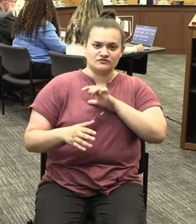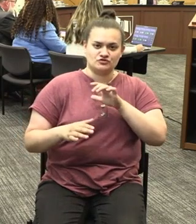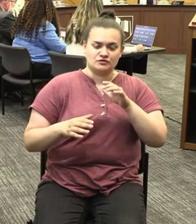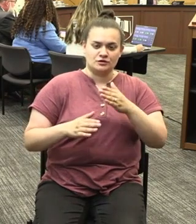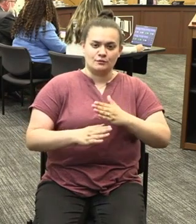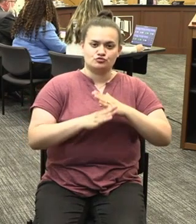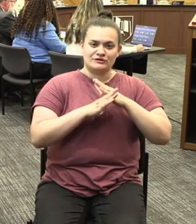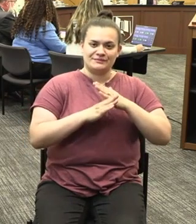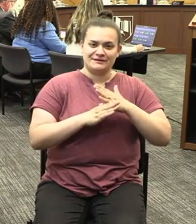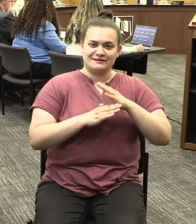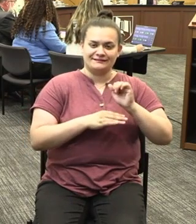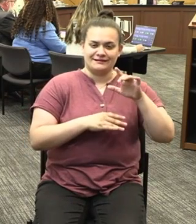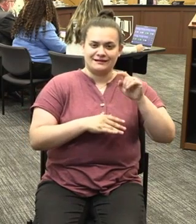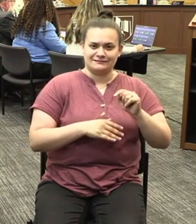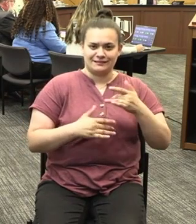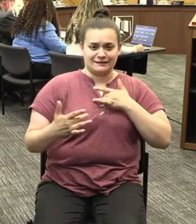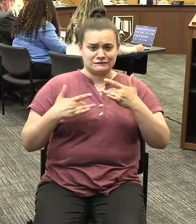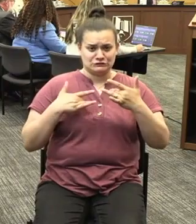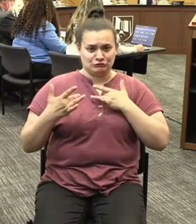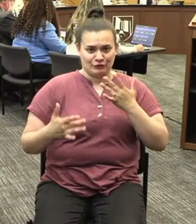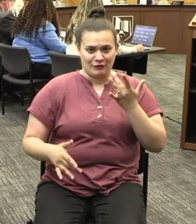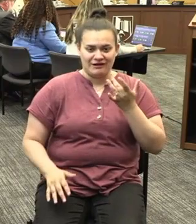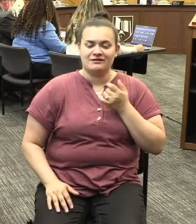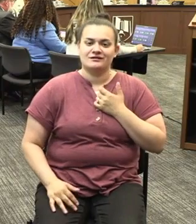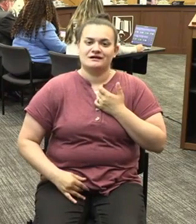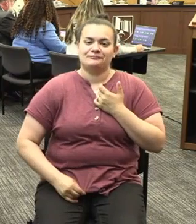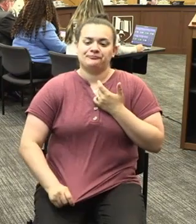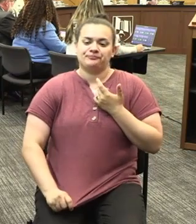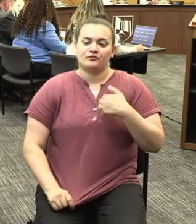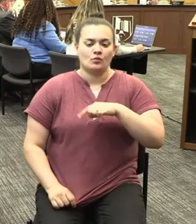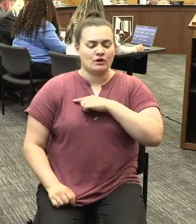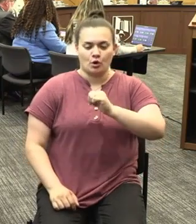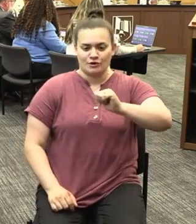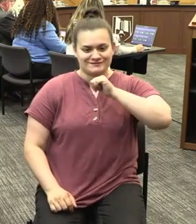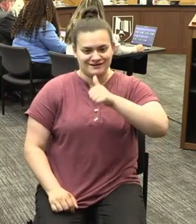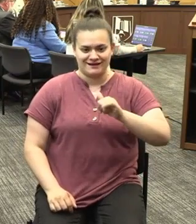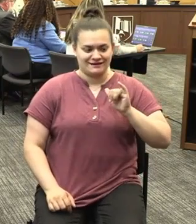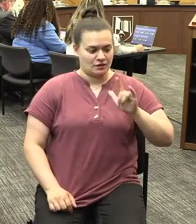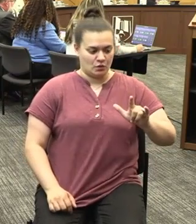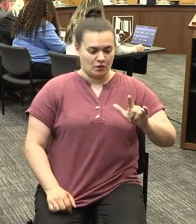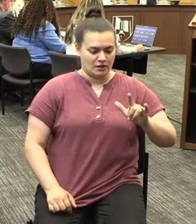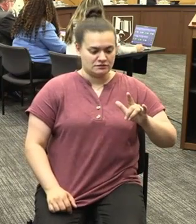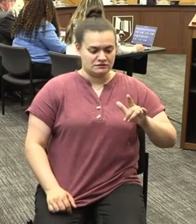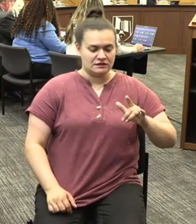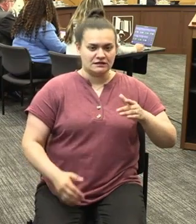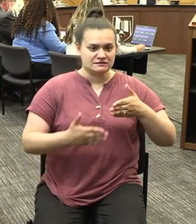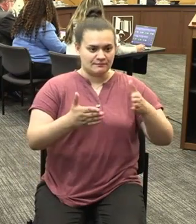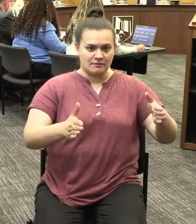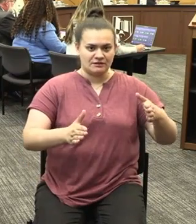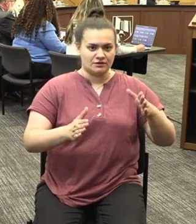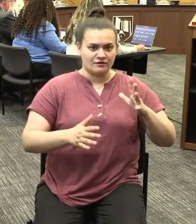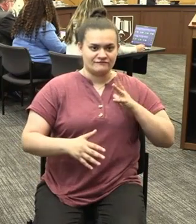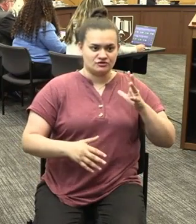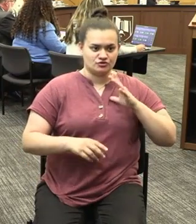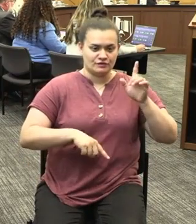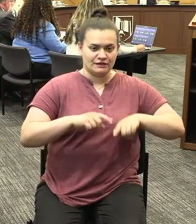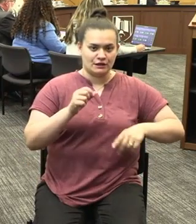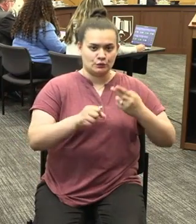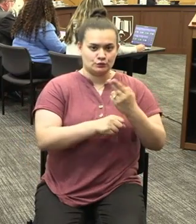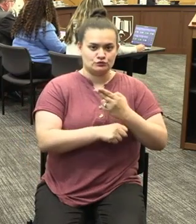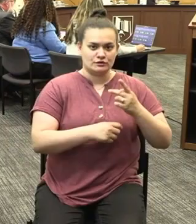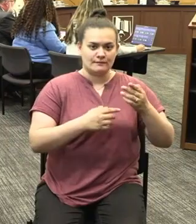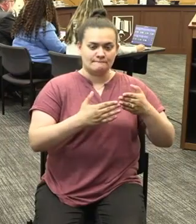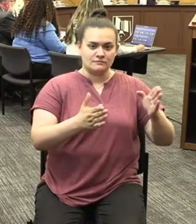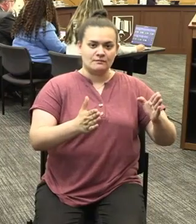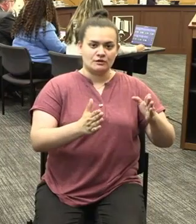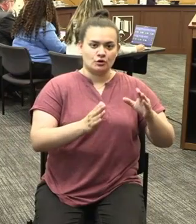Act, which is very concerning because we are not in Illinois as a public official. We cannot legally use public office to secure